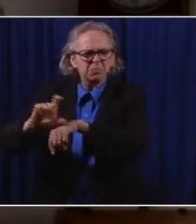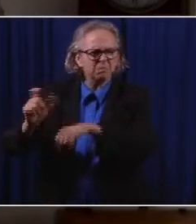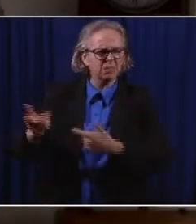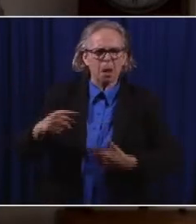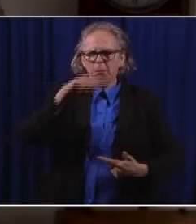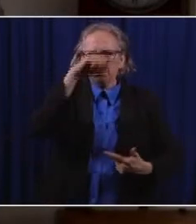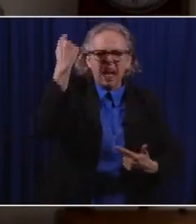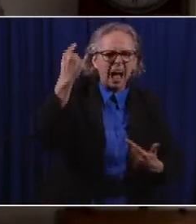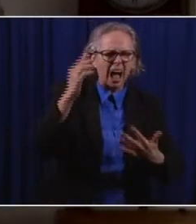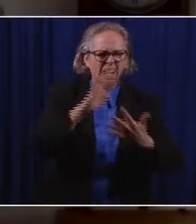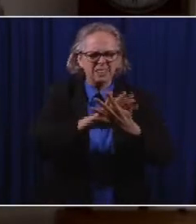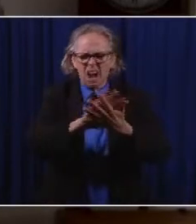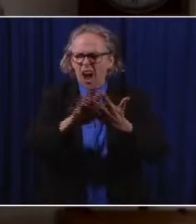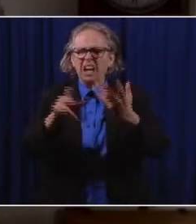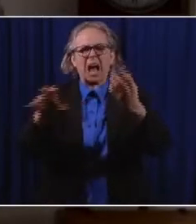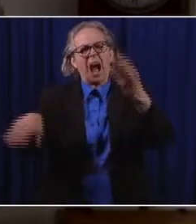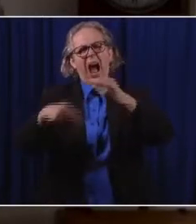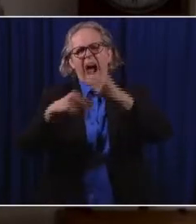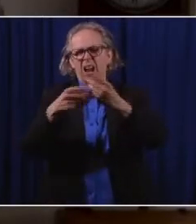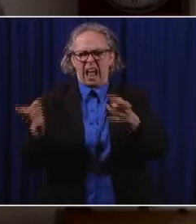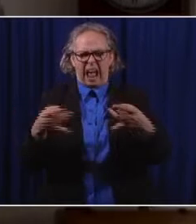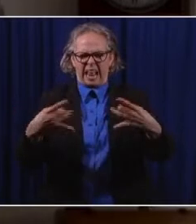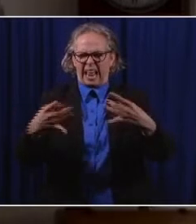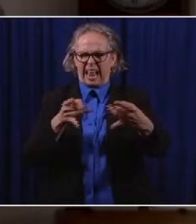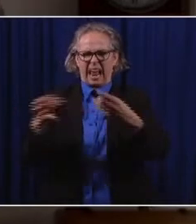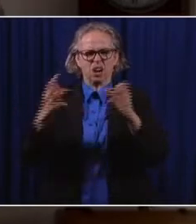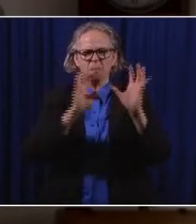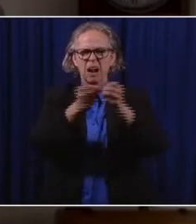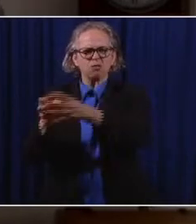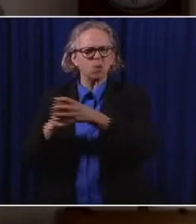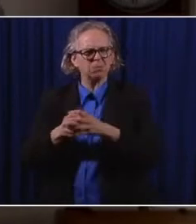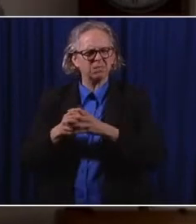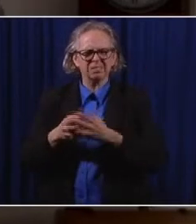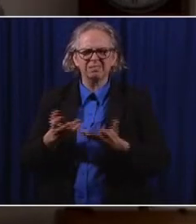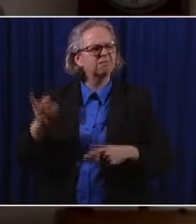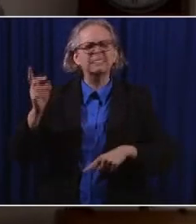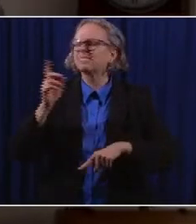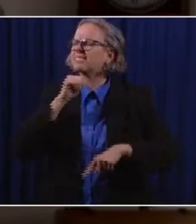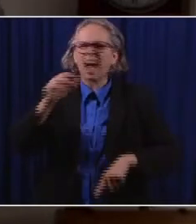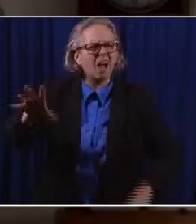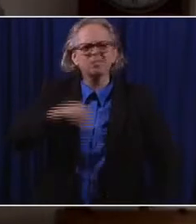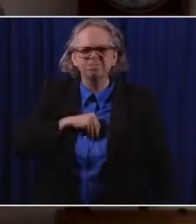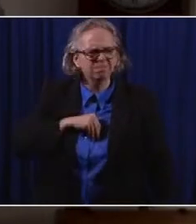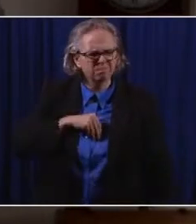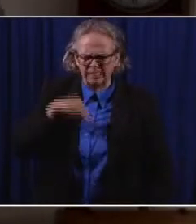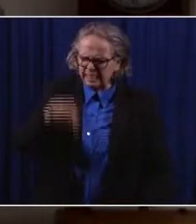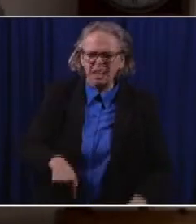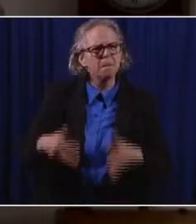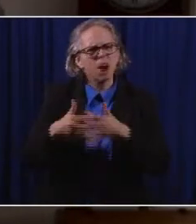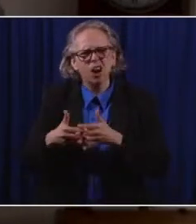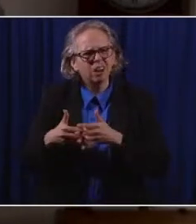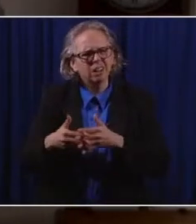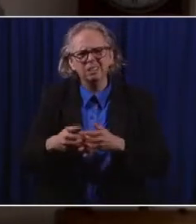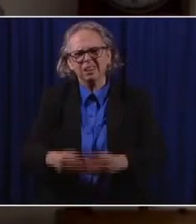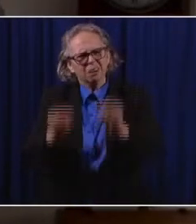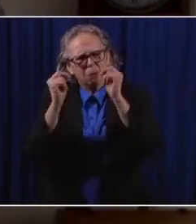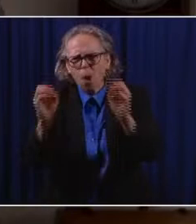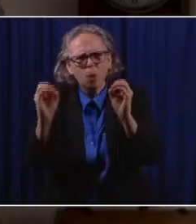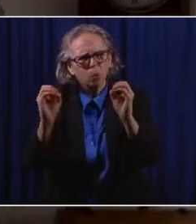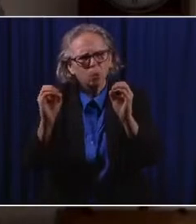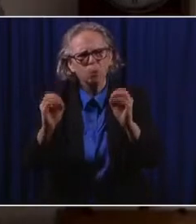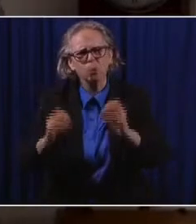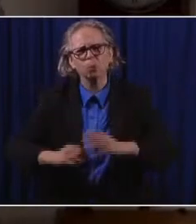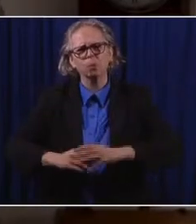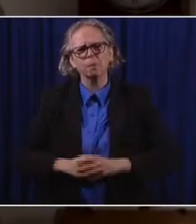on. There is no place in America, no place in this great country for that. There are also